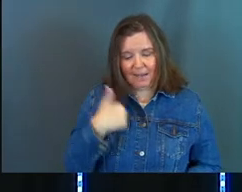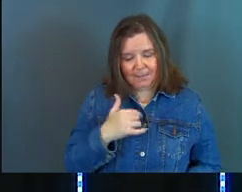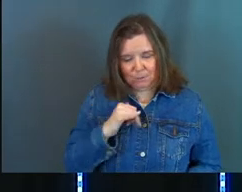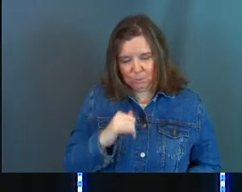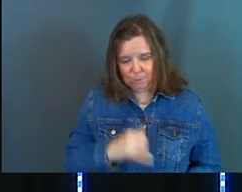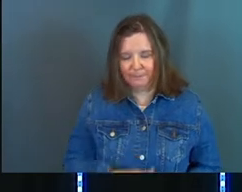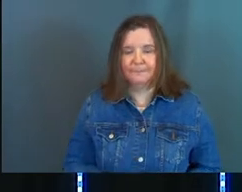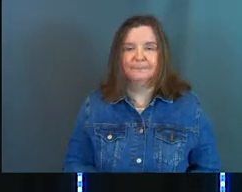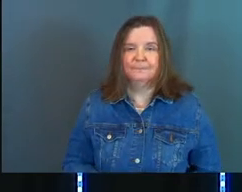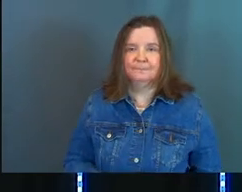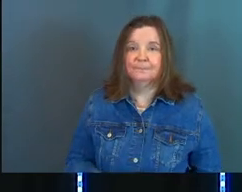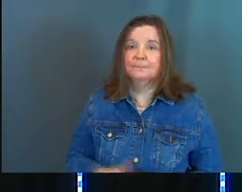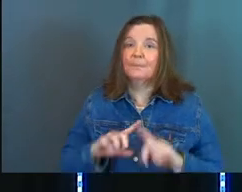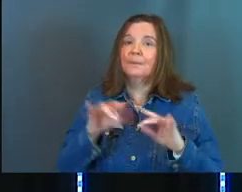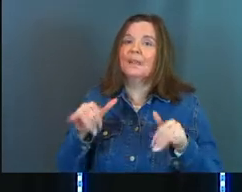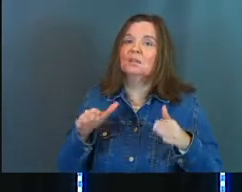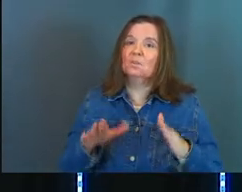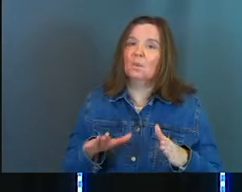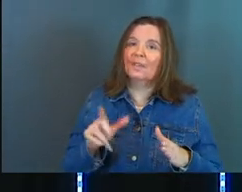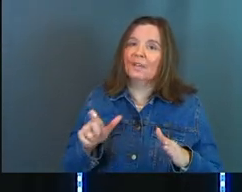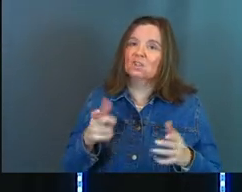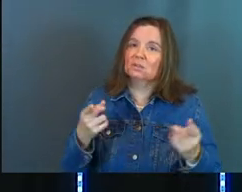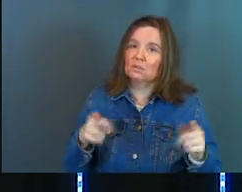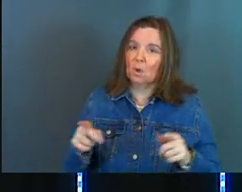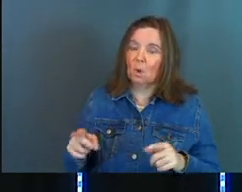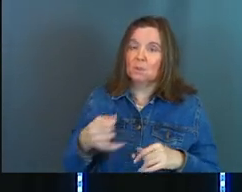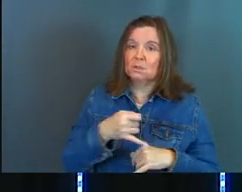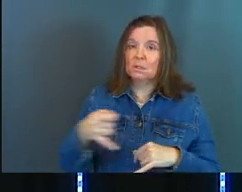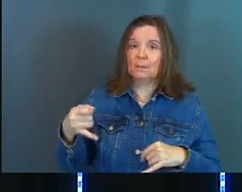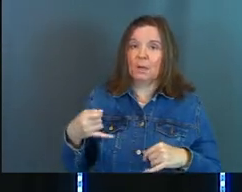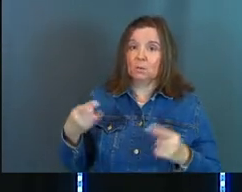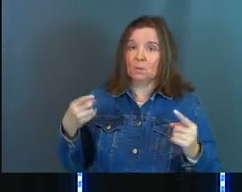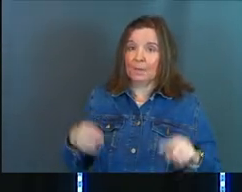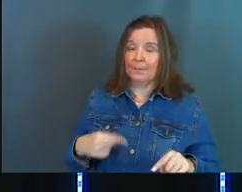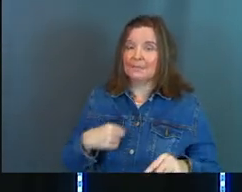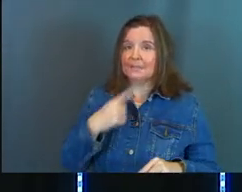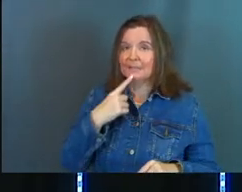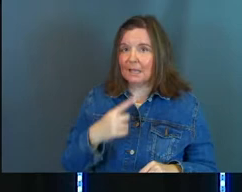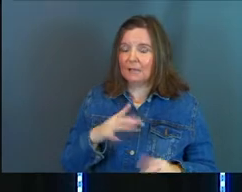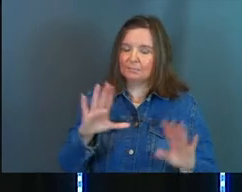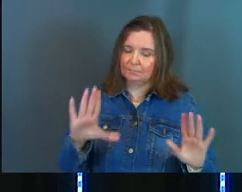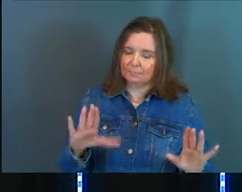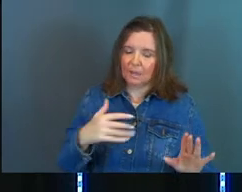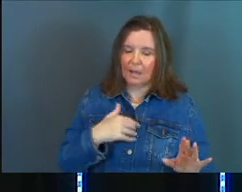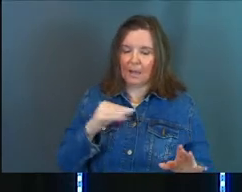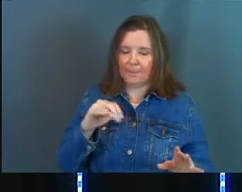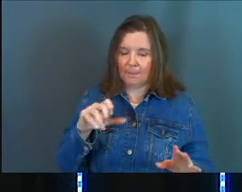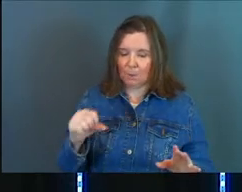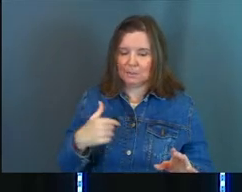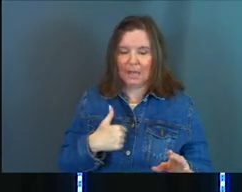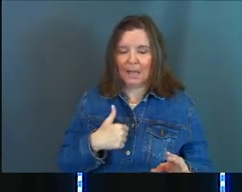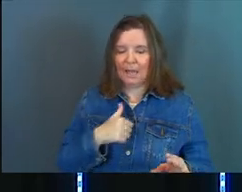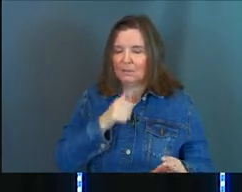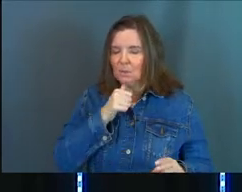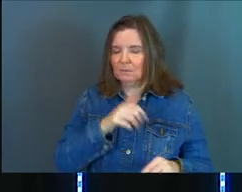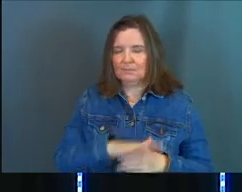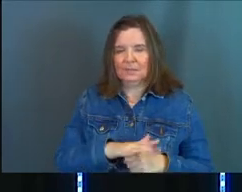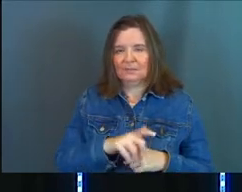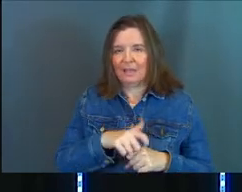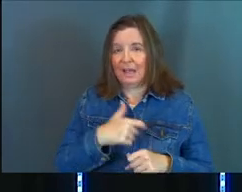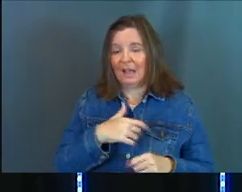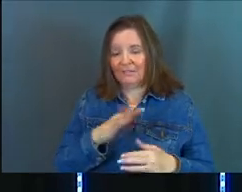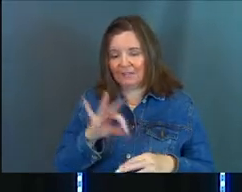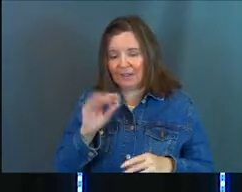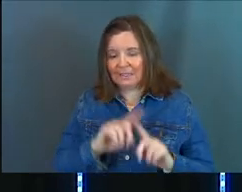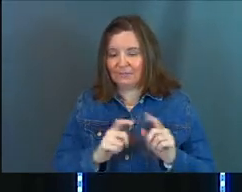too. But that's the way that should go. And so boundaries are going to come along and say, listen, I'm Moses here and I'm out of time. I got to find a